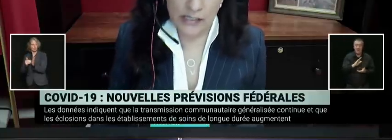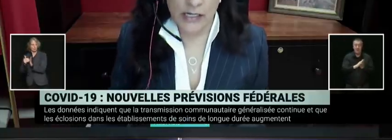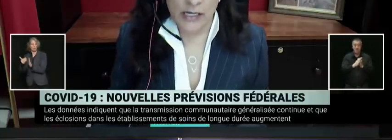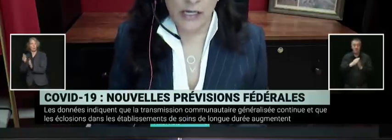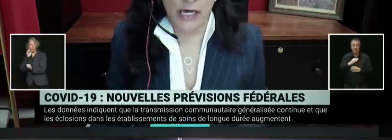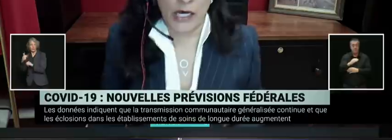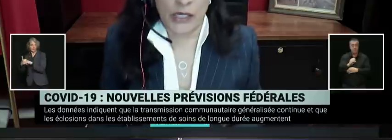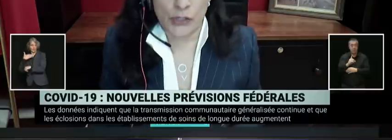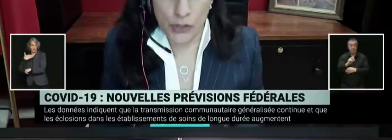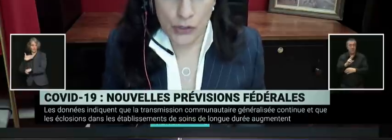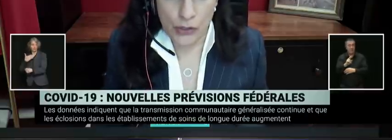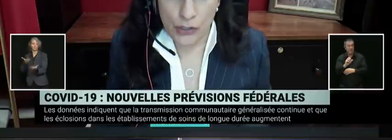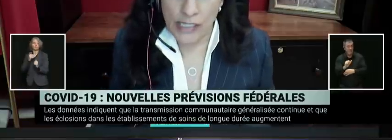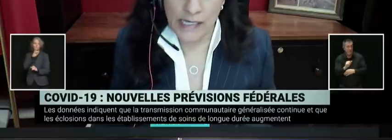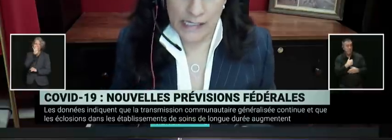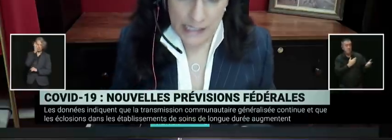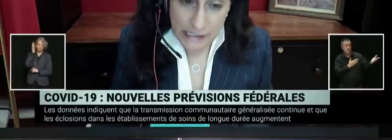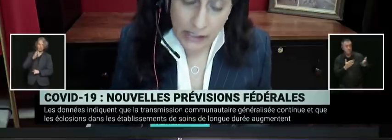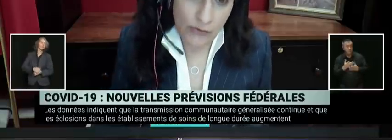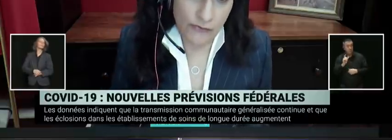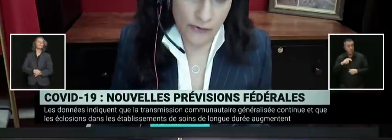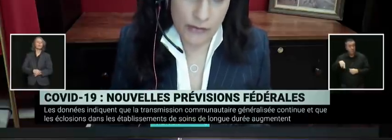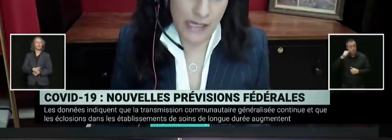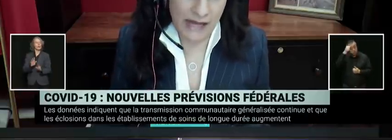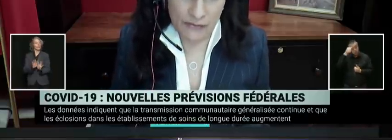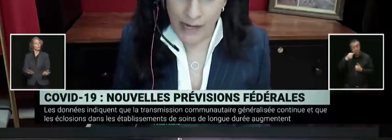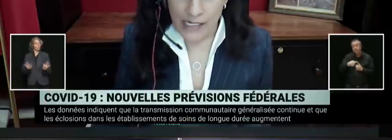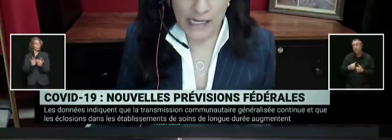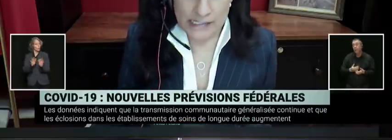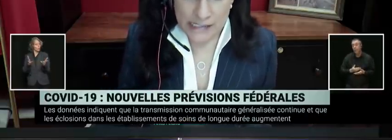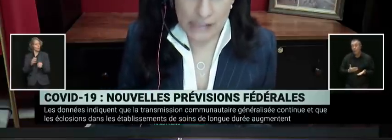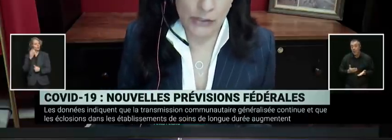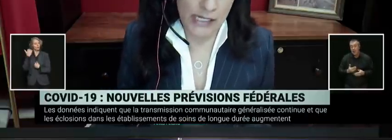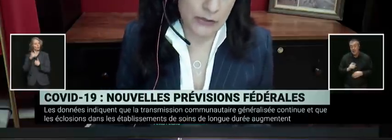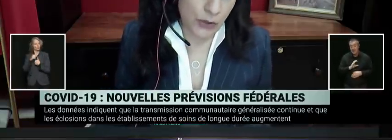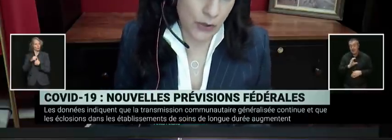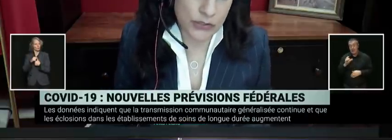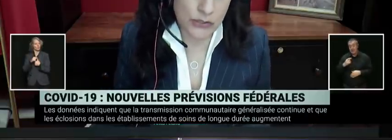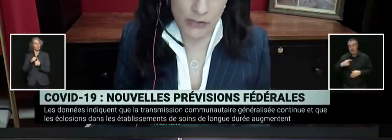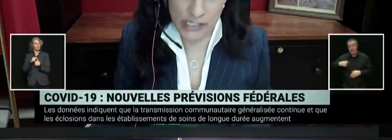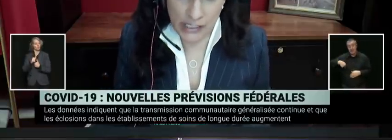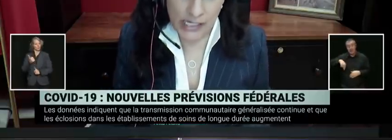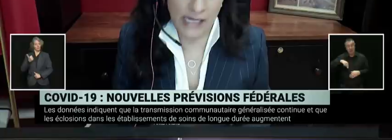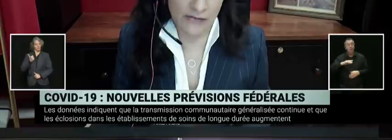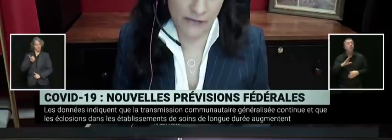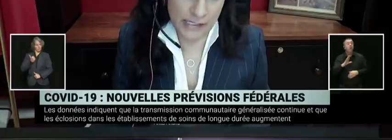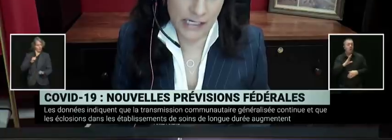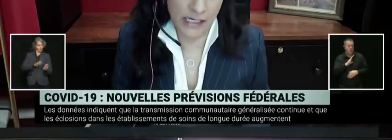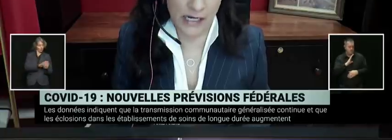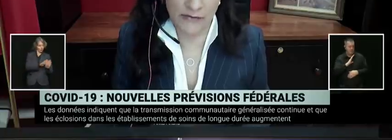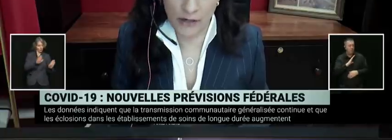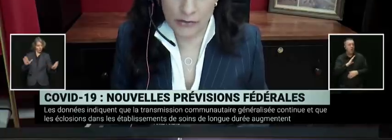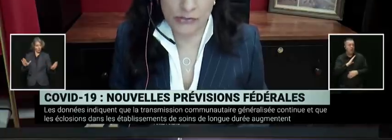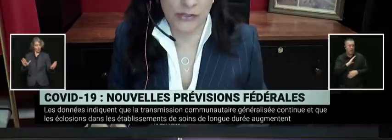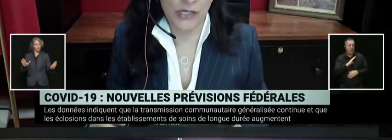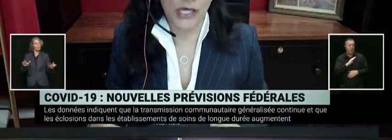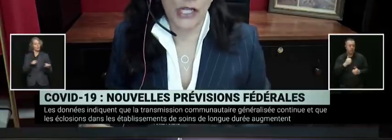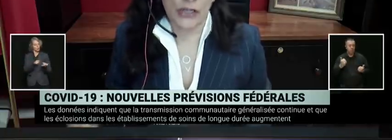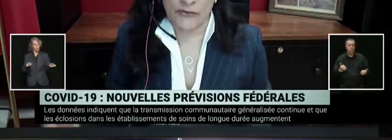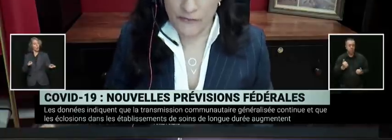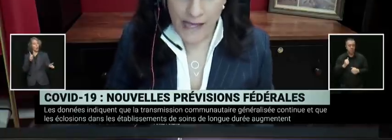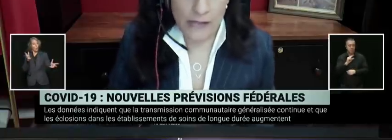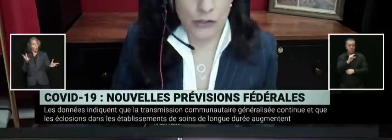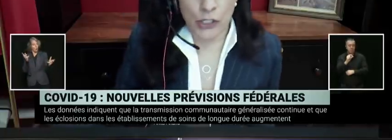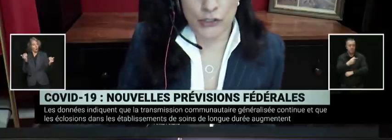souvenir que les Canadiens vont avoir accès de les doses de Moderna et Pfizer avant de